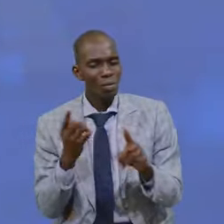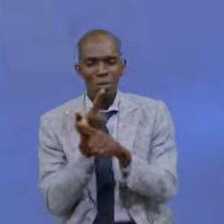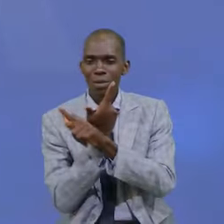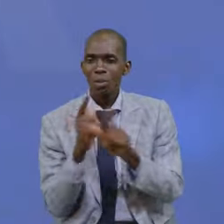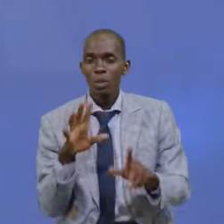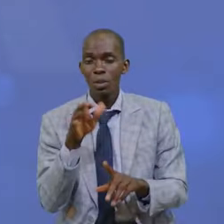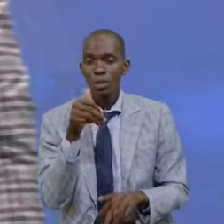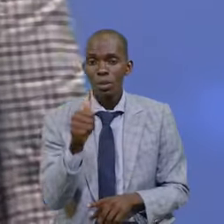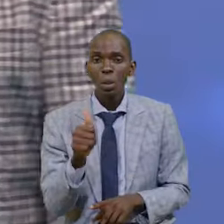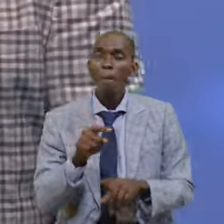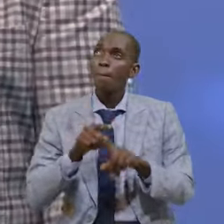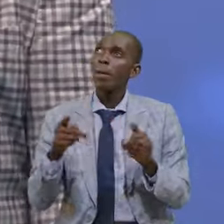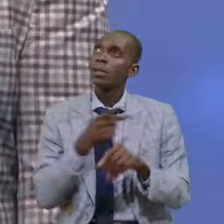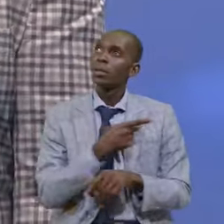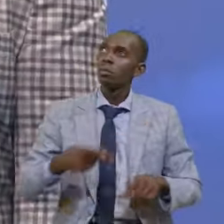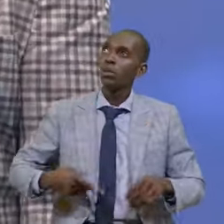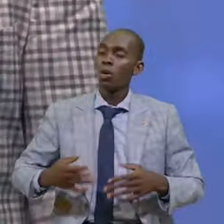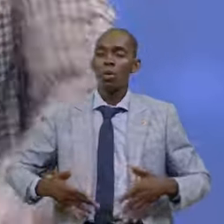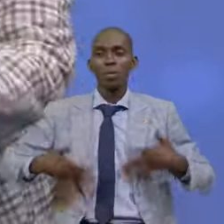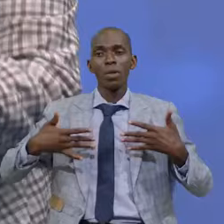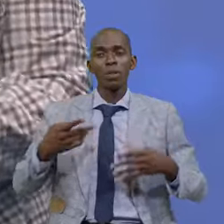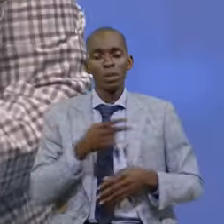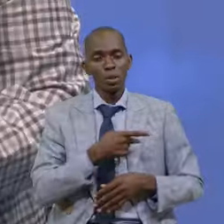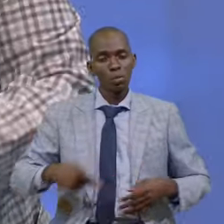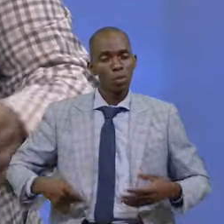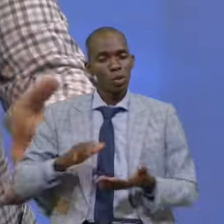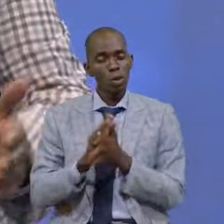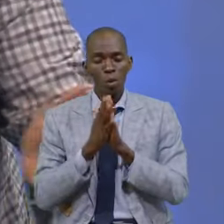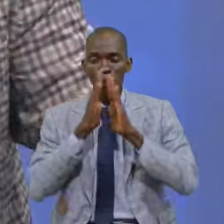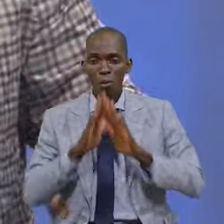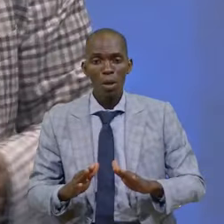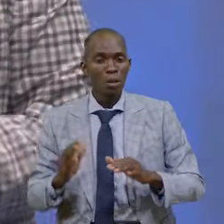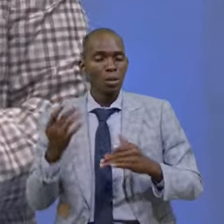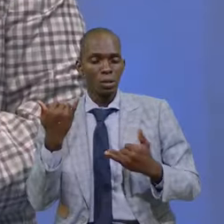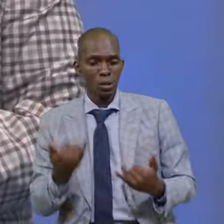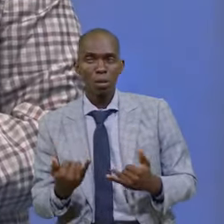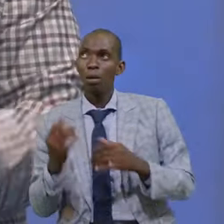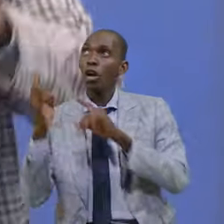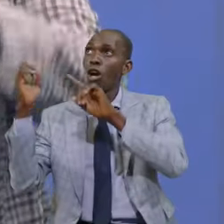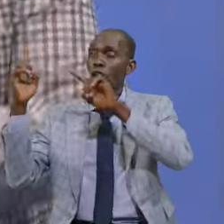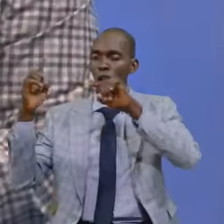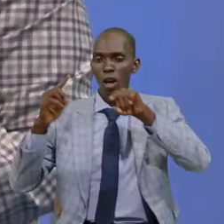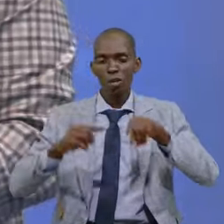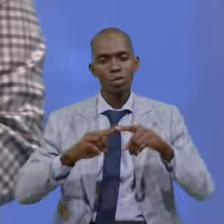The Prince of Life and the Prince of Peace has now come to set you